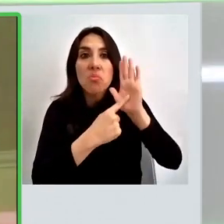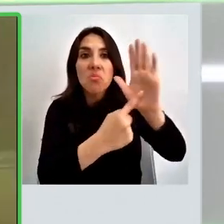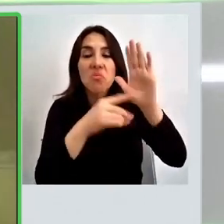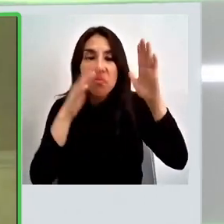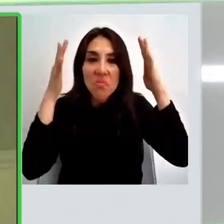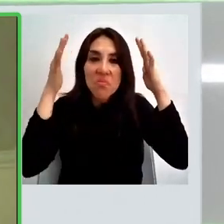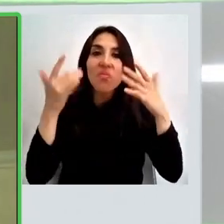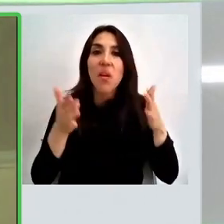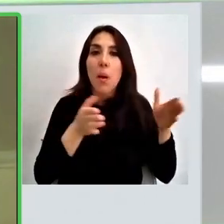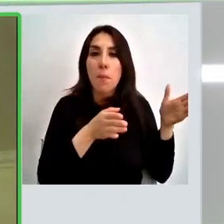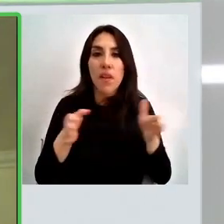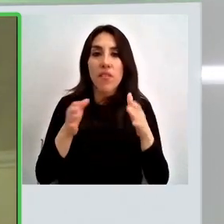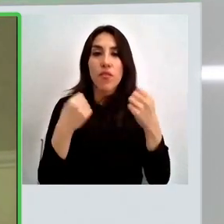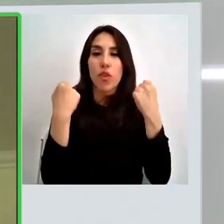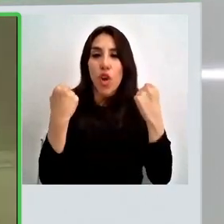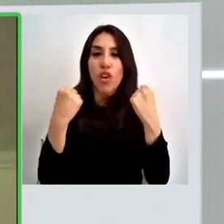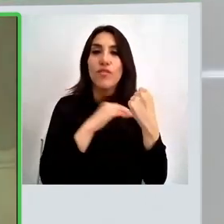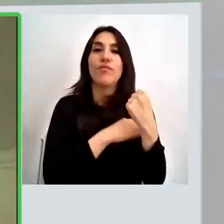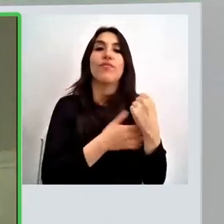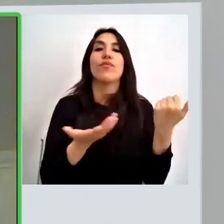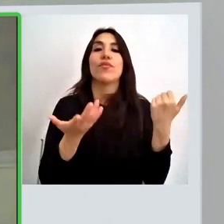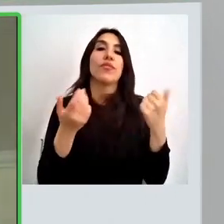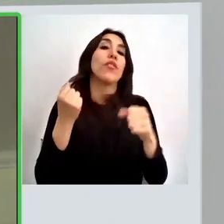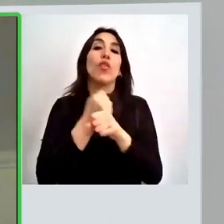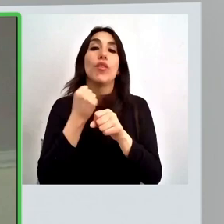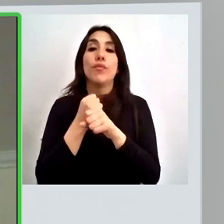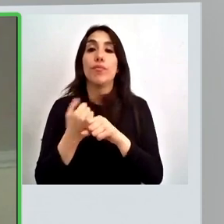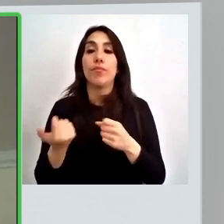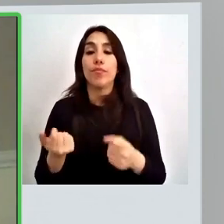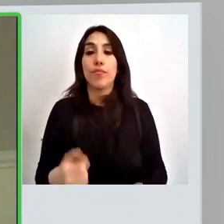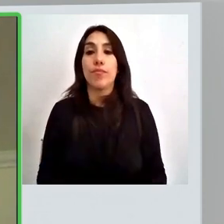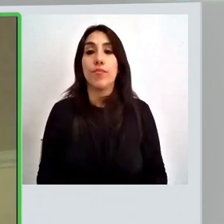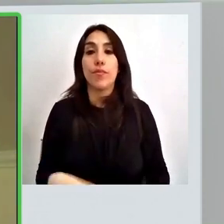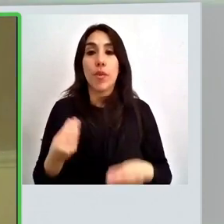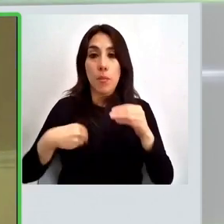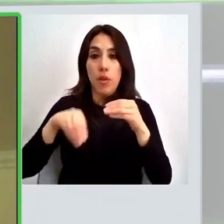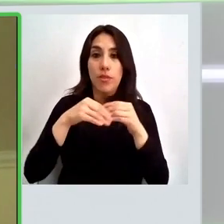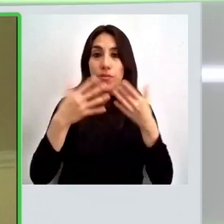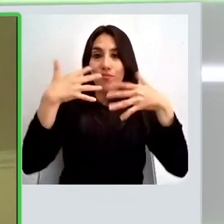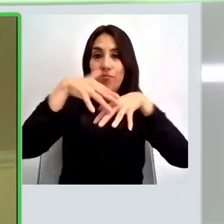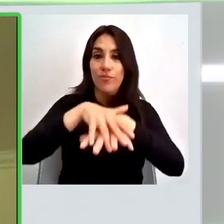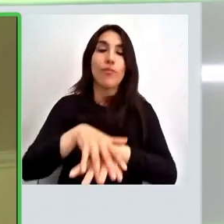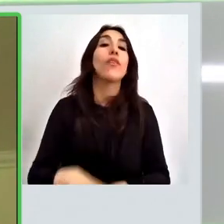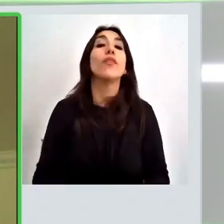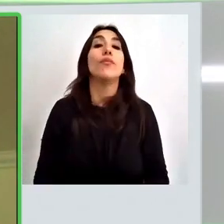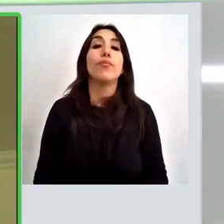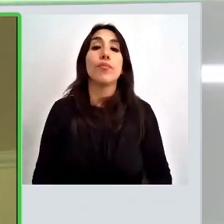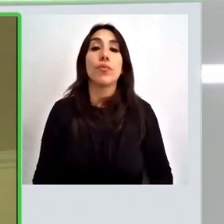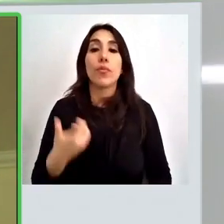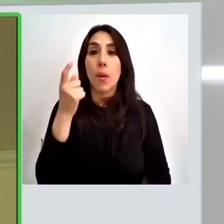more integrated, more congenial, more supportive of one another in their jobs.